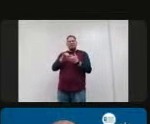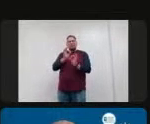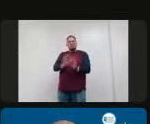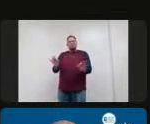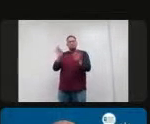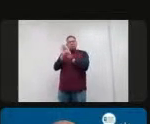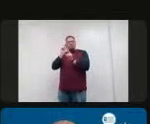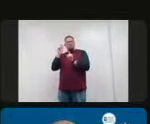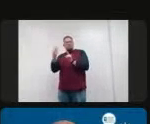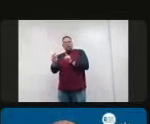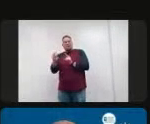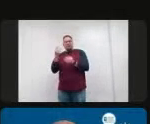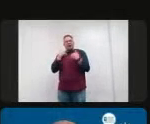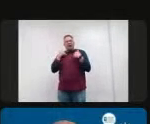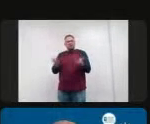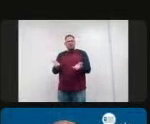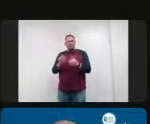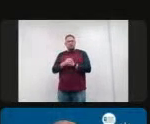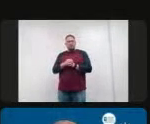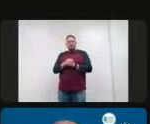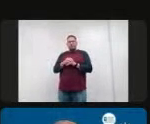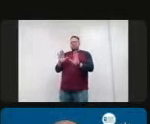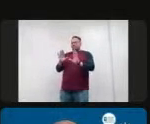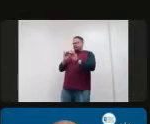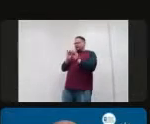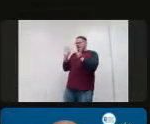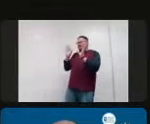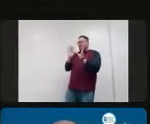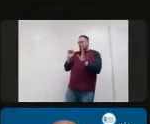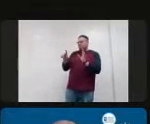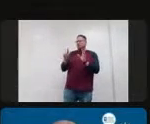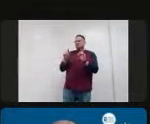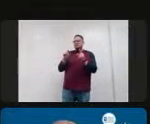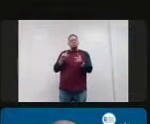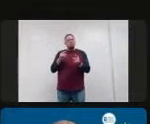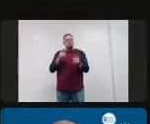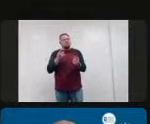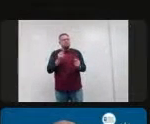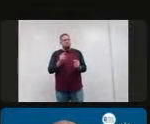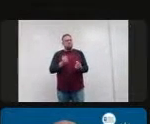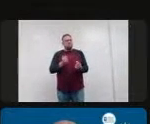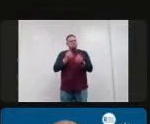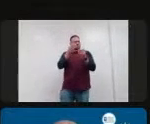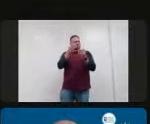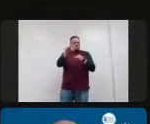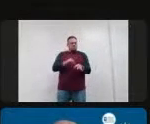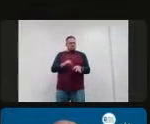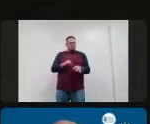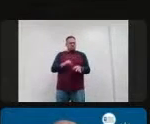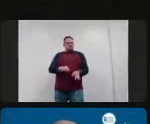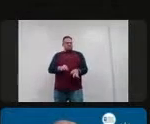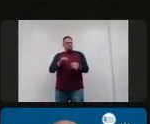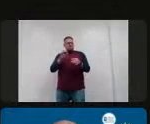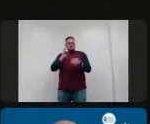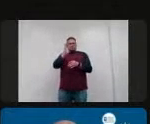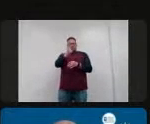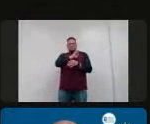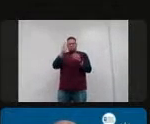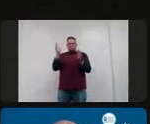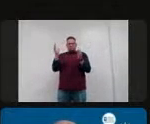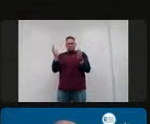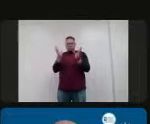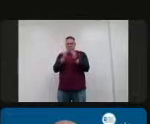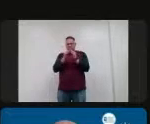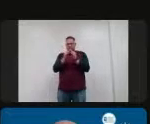mind. Now, a clarifying question, are you trying to provide an explanation in the board meeting after